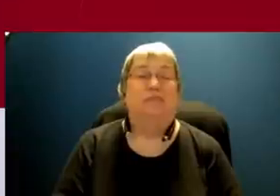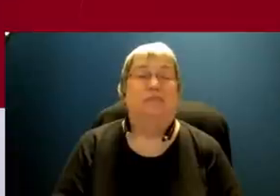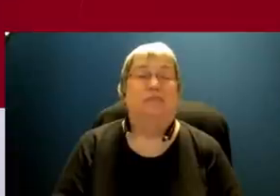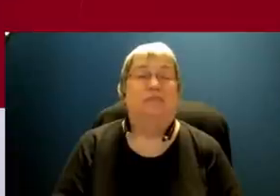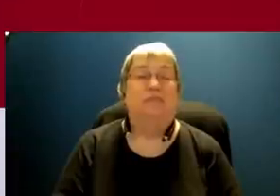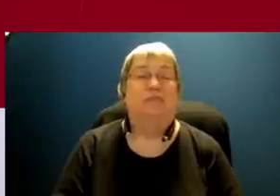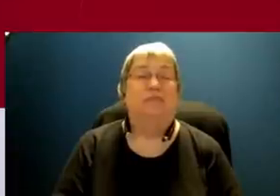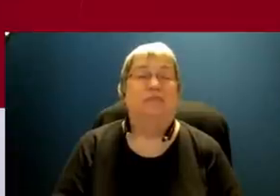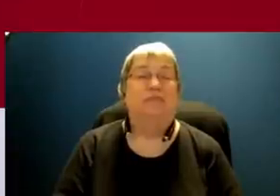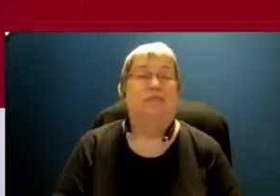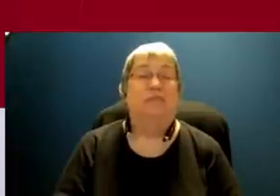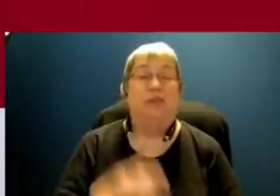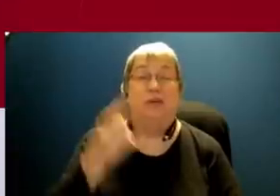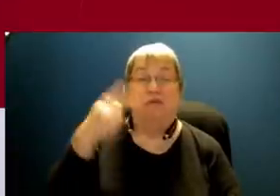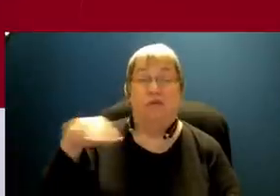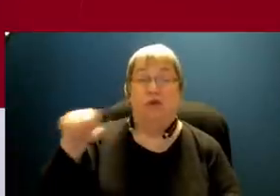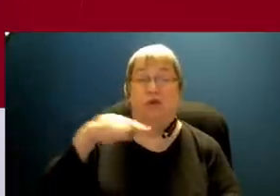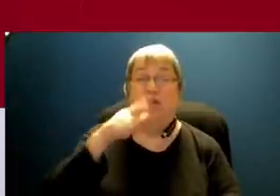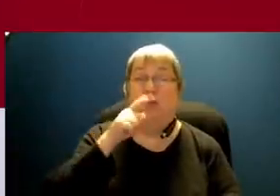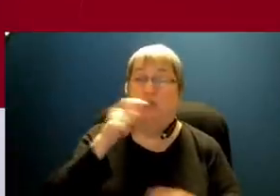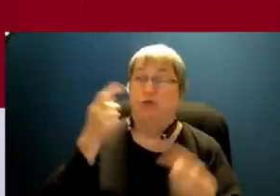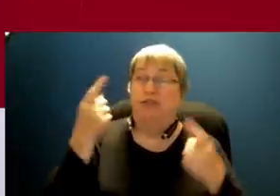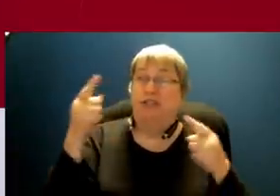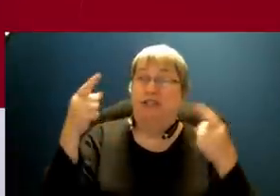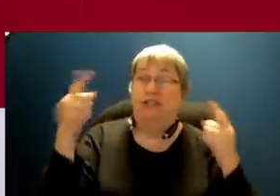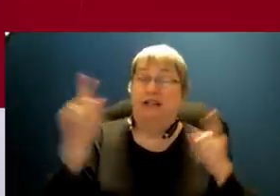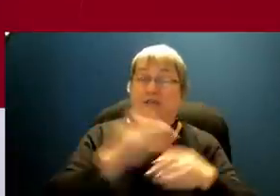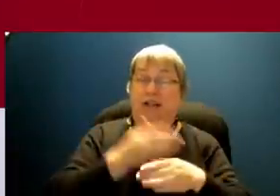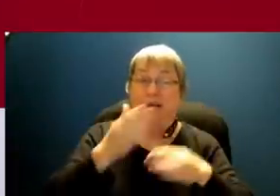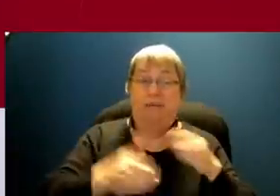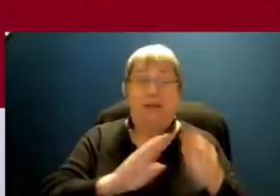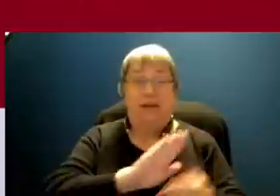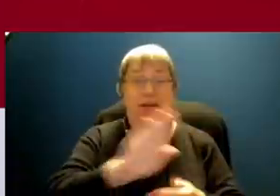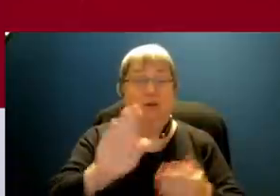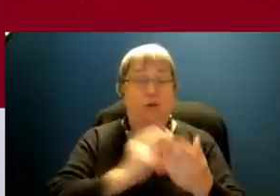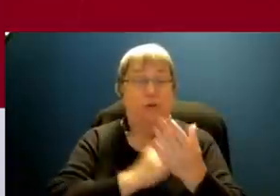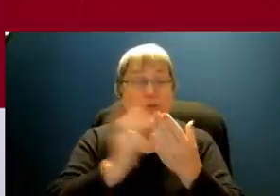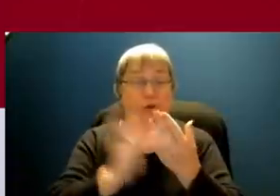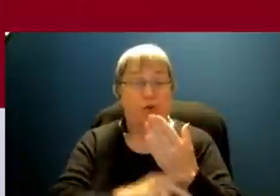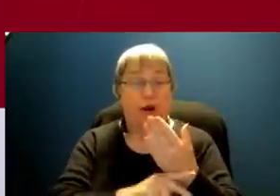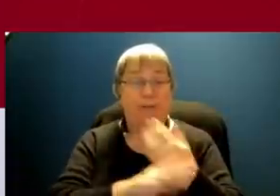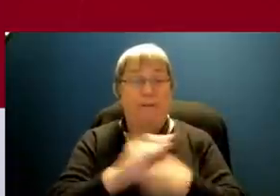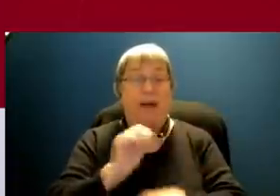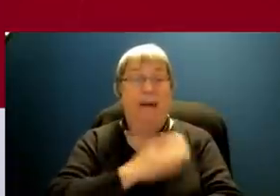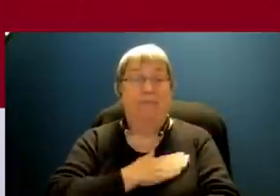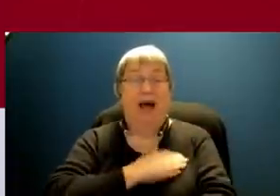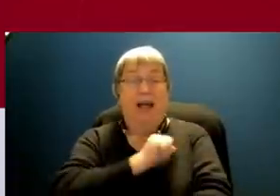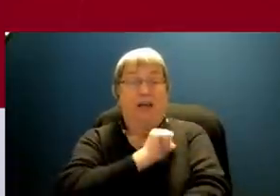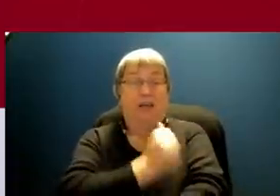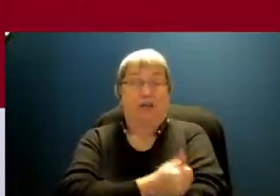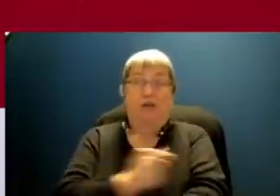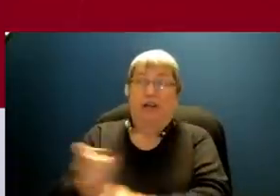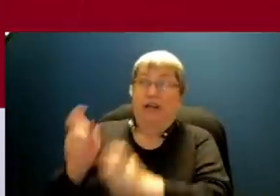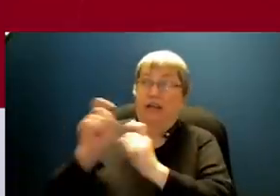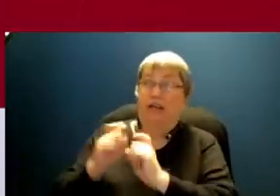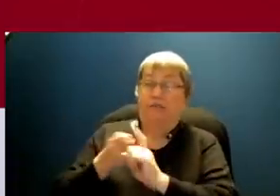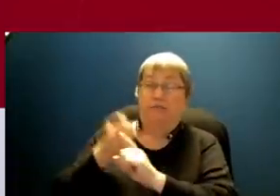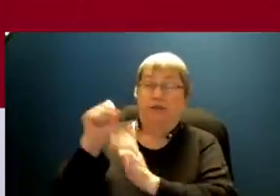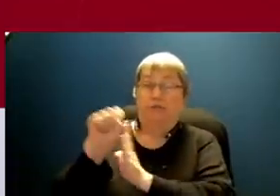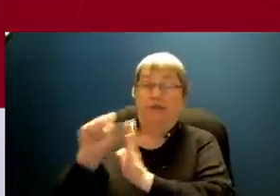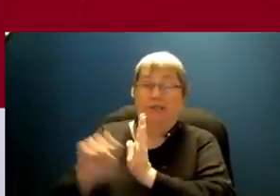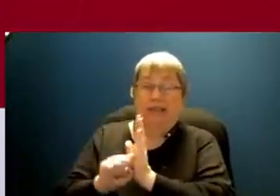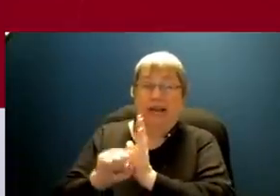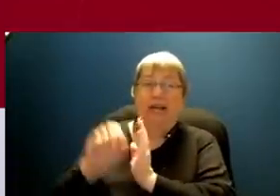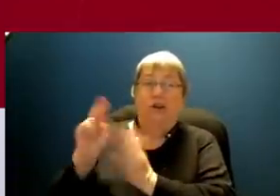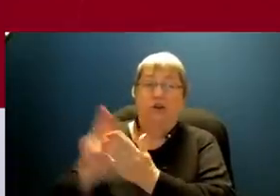For those of you who have successfully completed your programs, by the authority vested in me by the Colorado State University